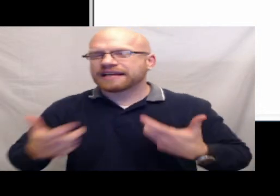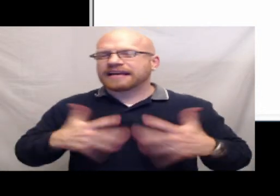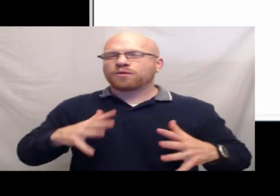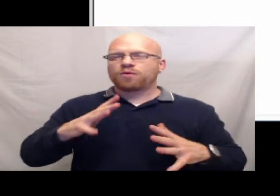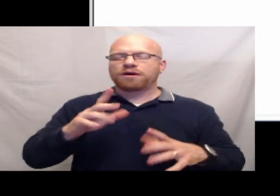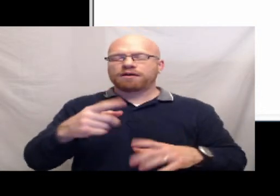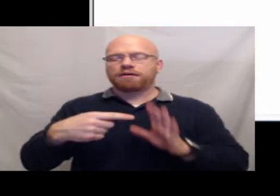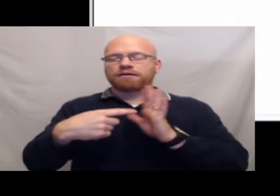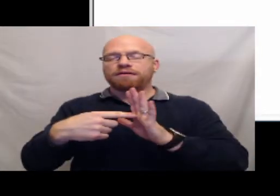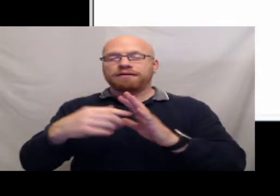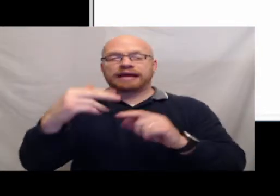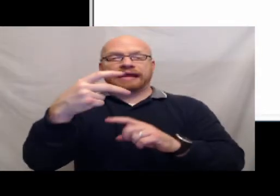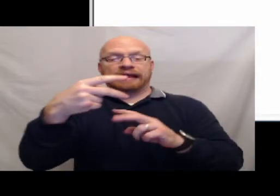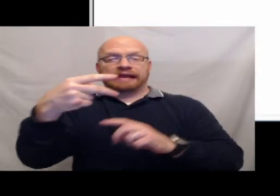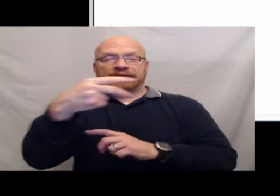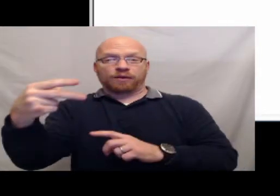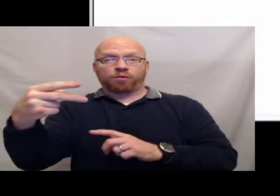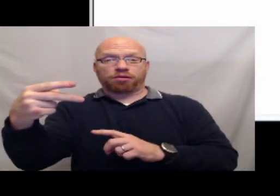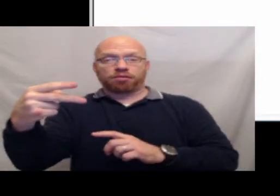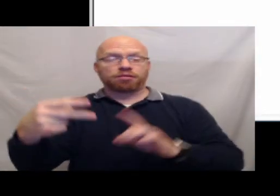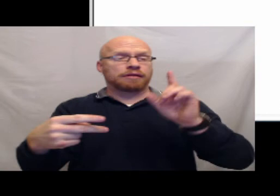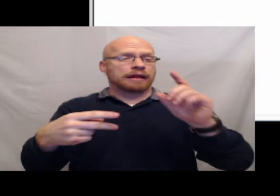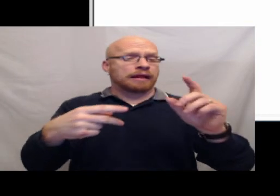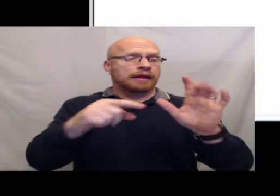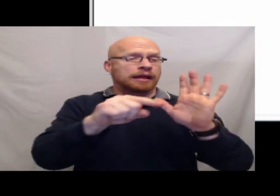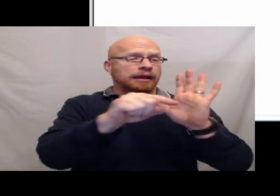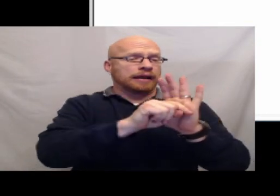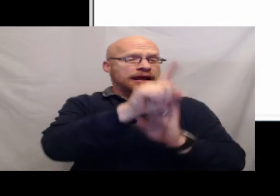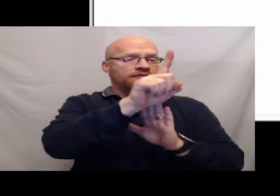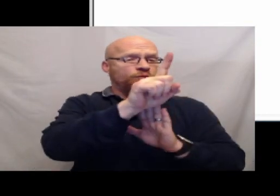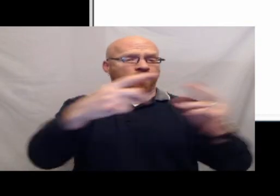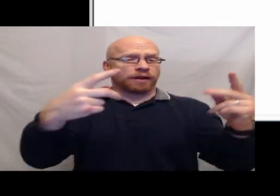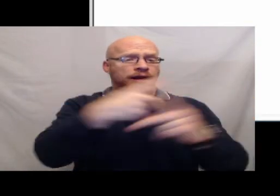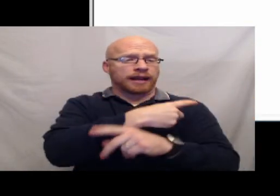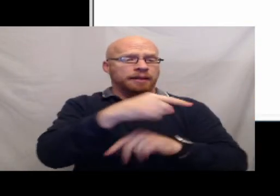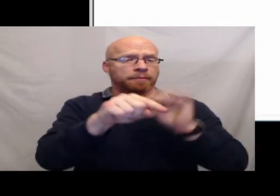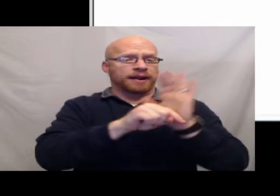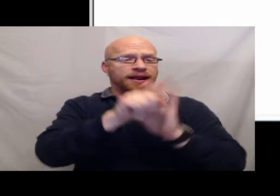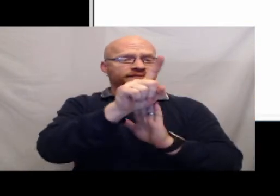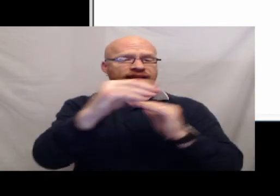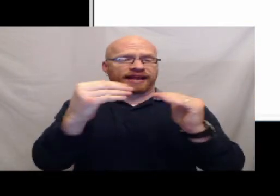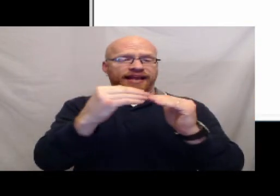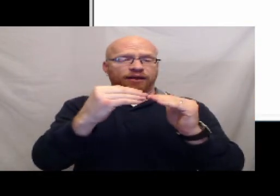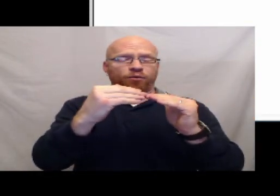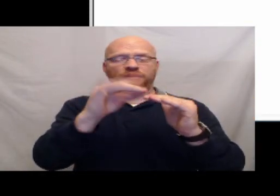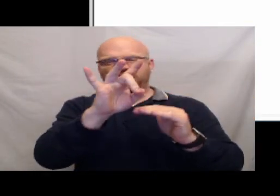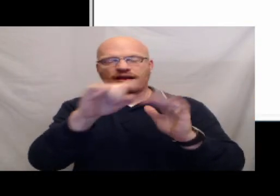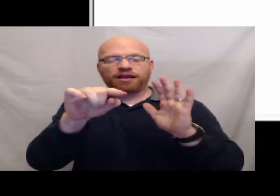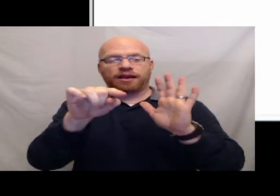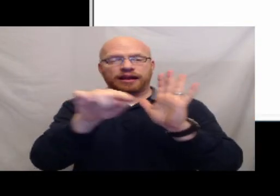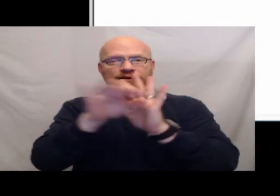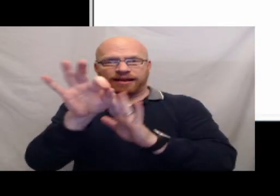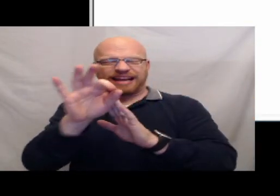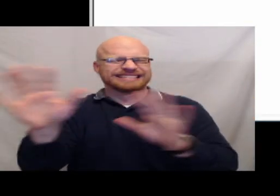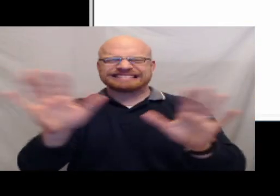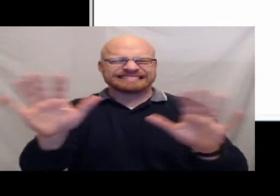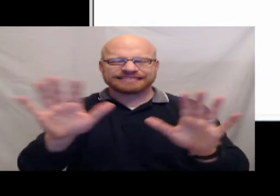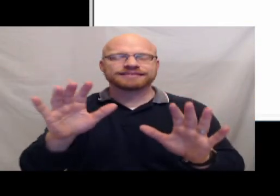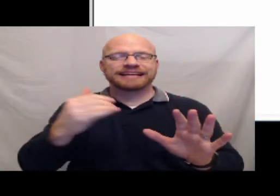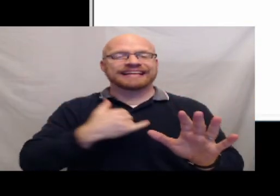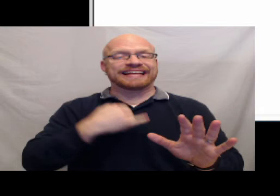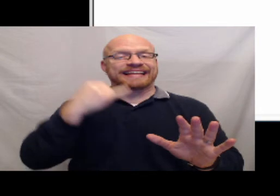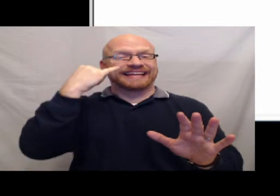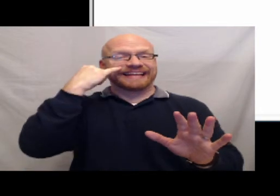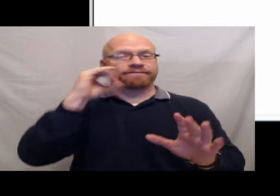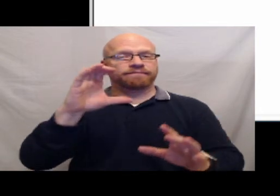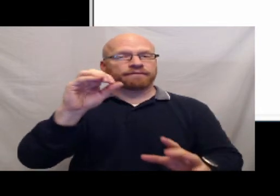I don't want people to come out of this example saying negative 8 times negative 1 equals negative 9. That's not what I'm trying to say